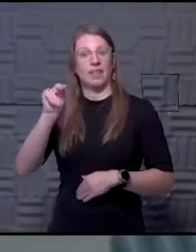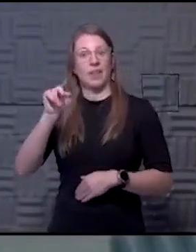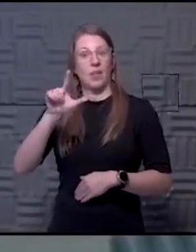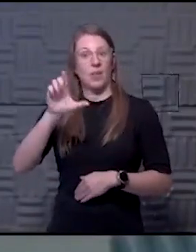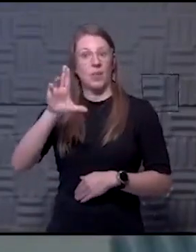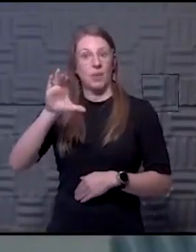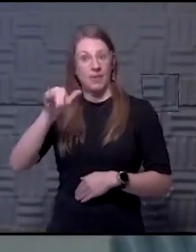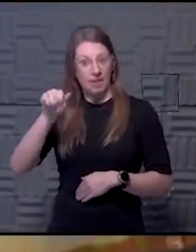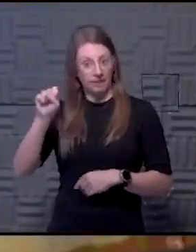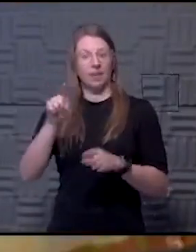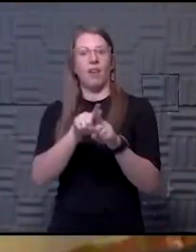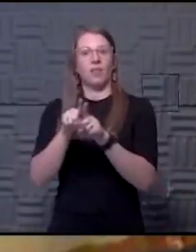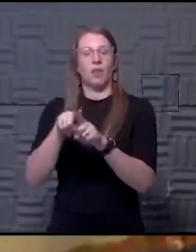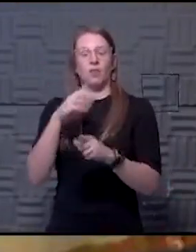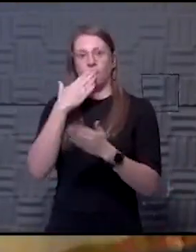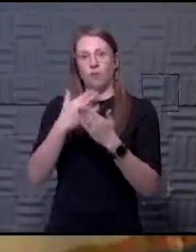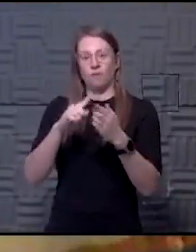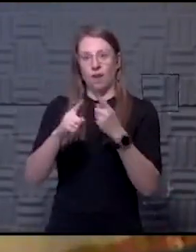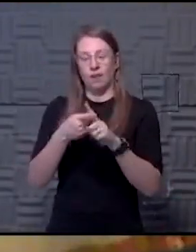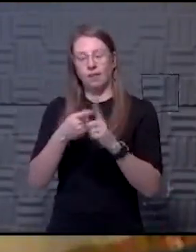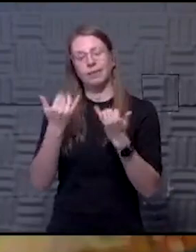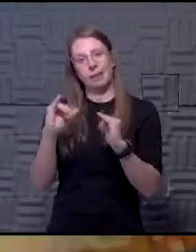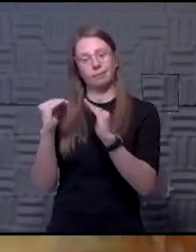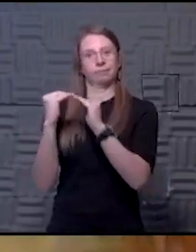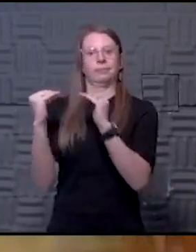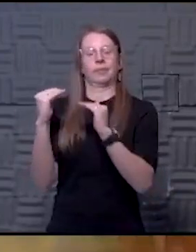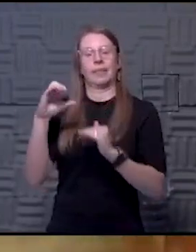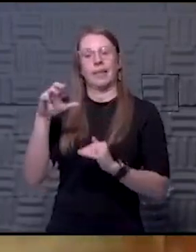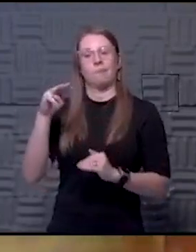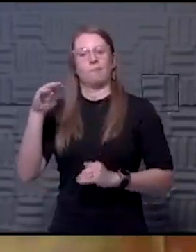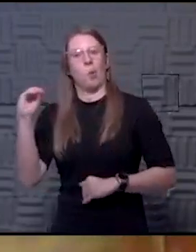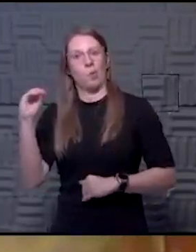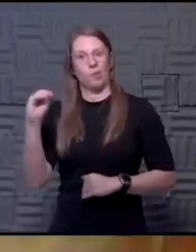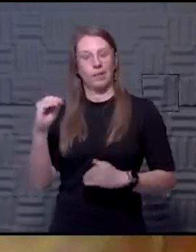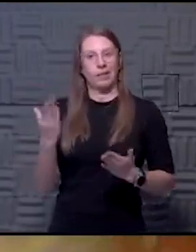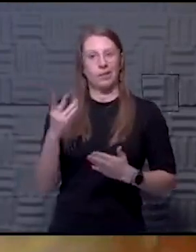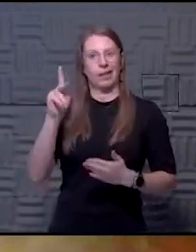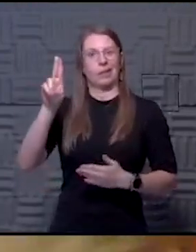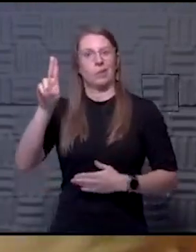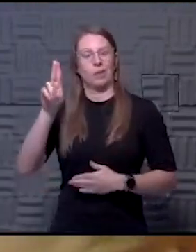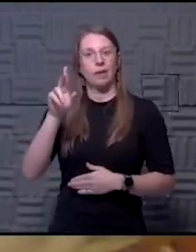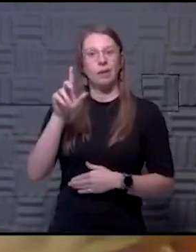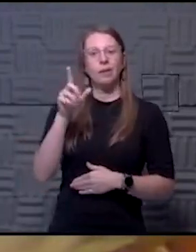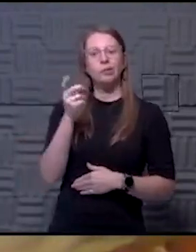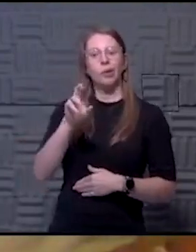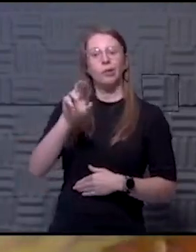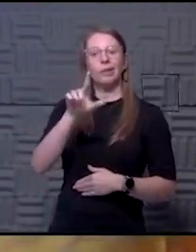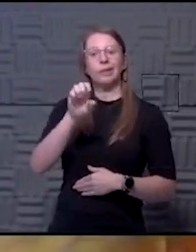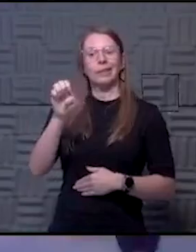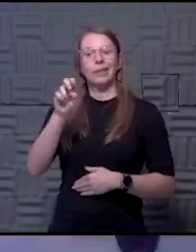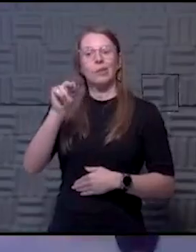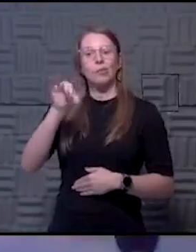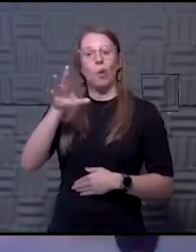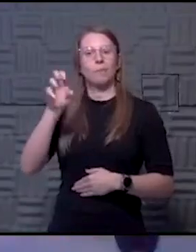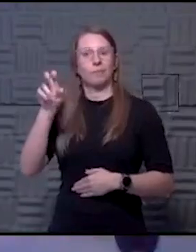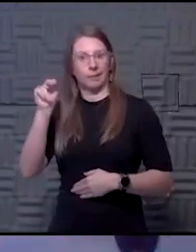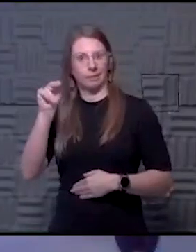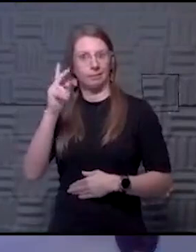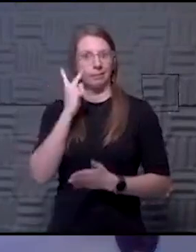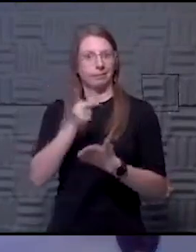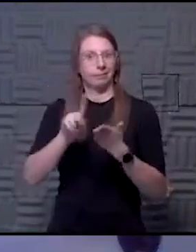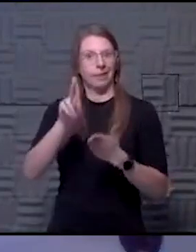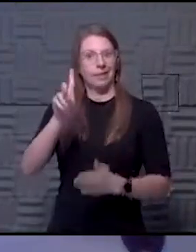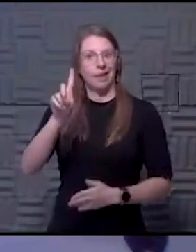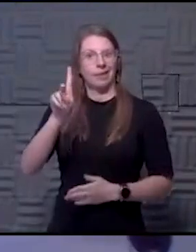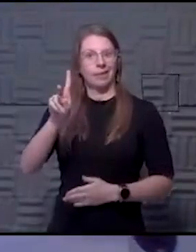well as our good friend and my former, well, not still colleague, but former CMO here at KU, Dr. Lee Norman, the Secretary of KDHE. So first, Nate,